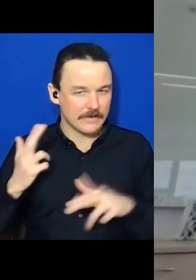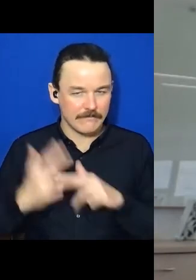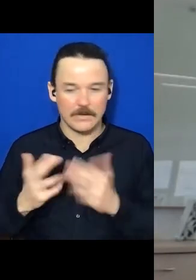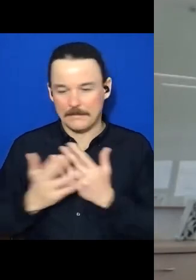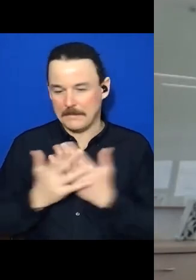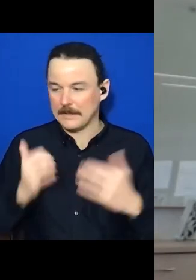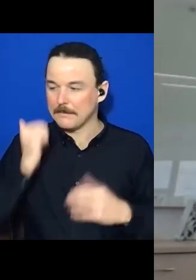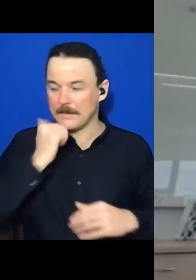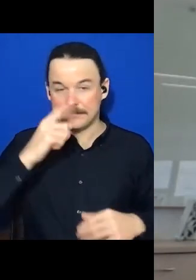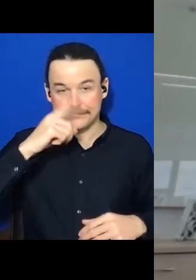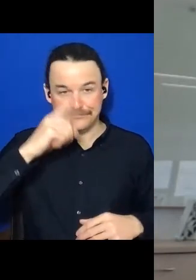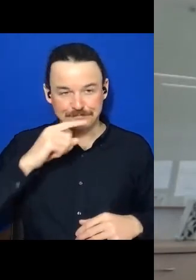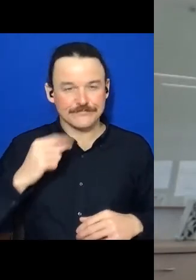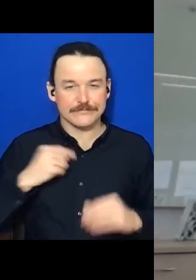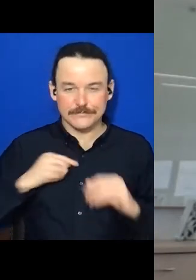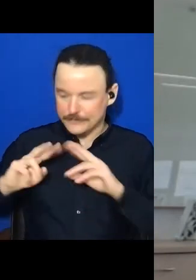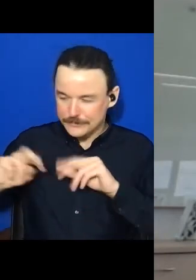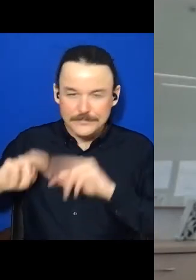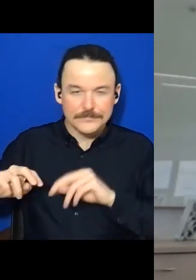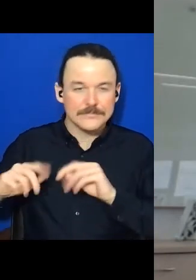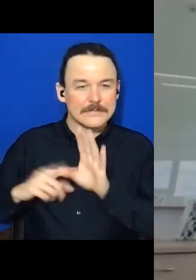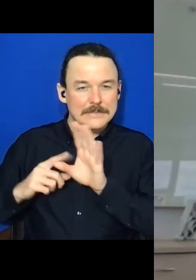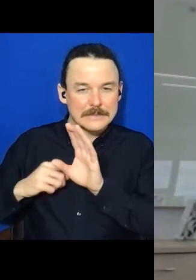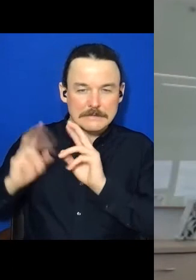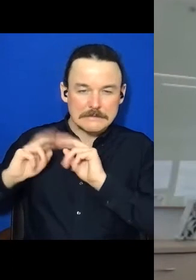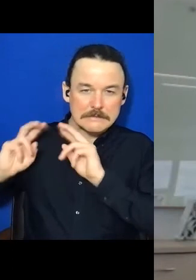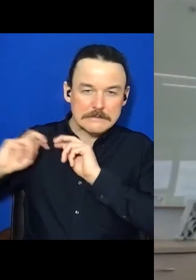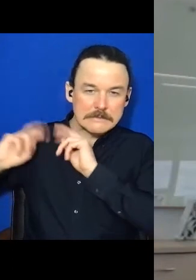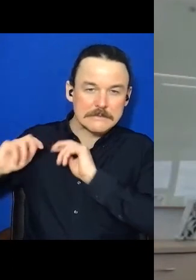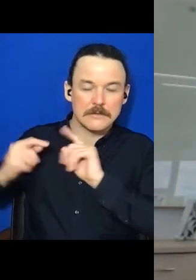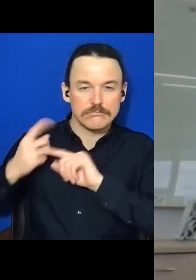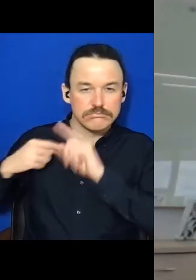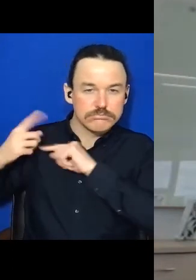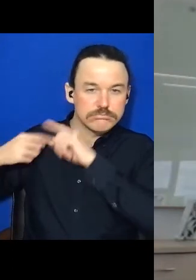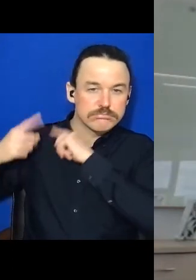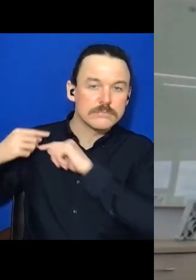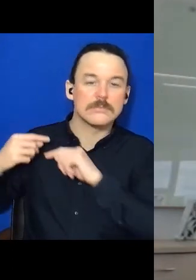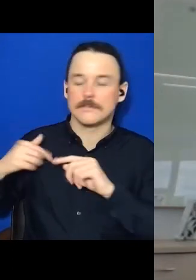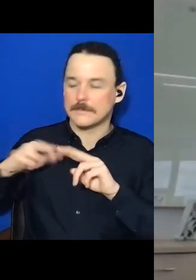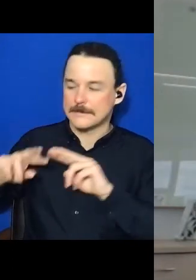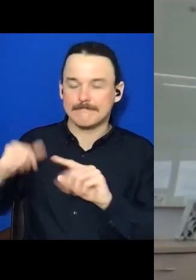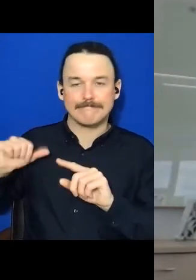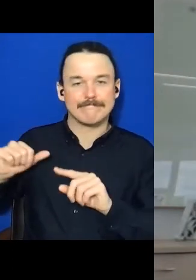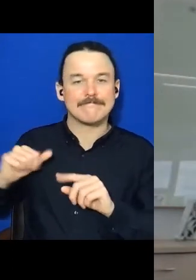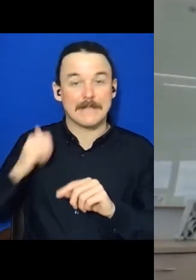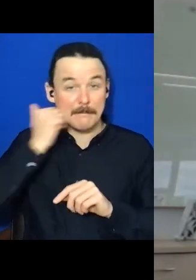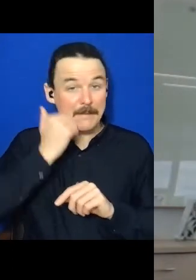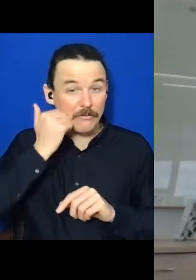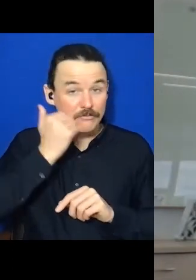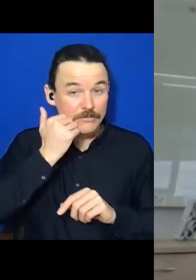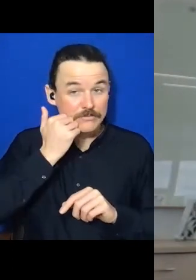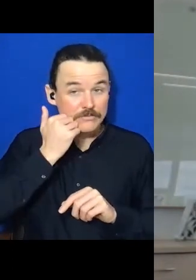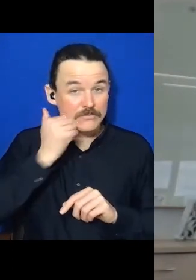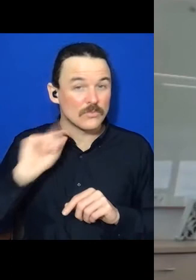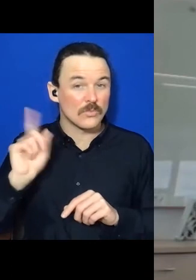many years, of course, I suppose the fact that being Maori was a responsibility that went with being